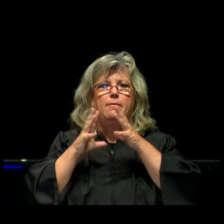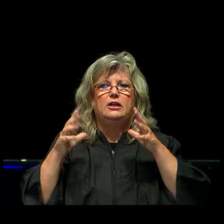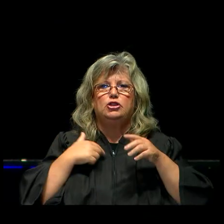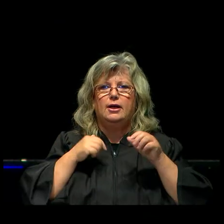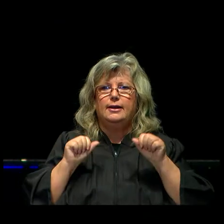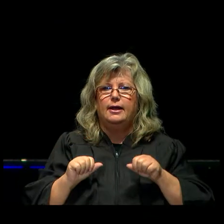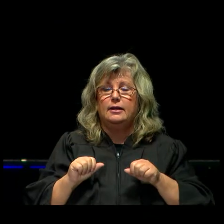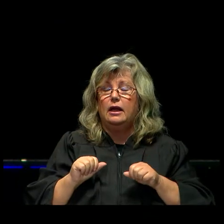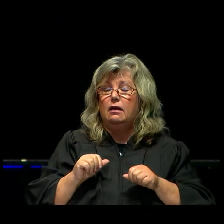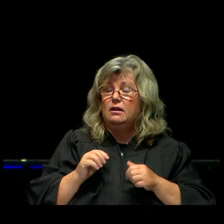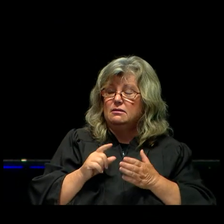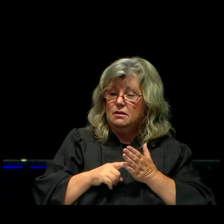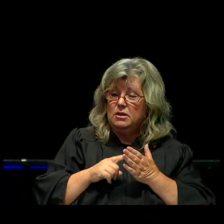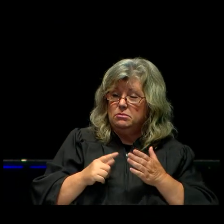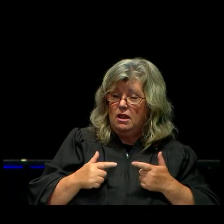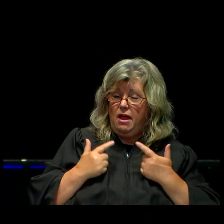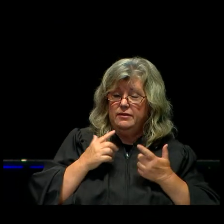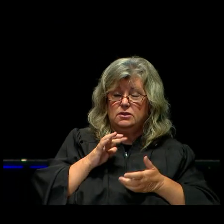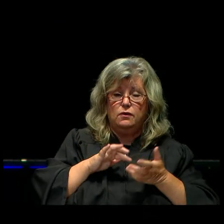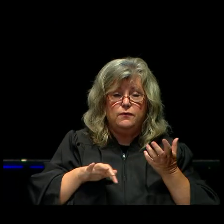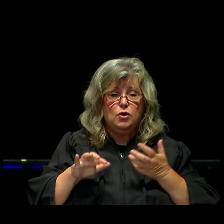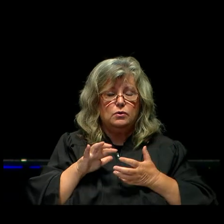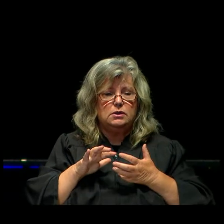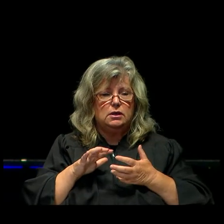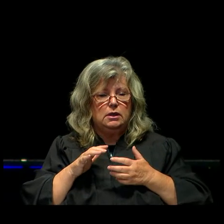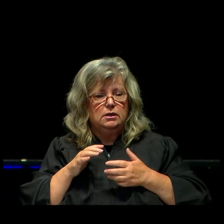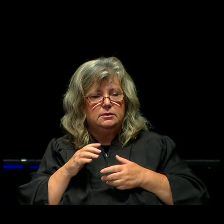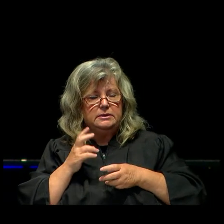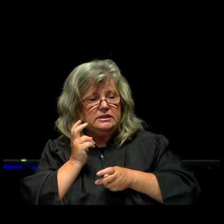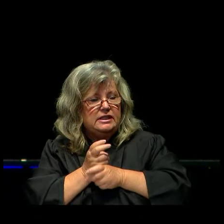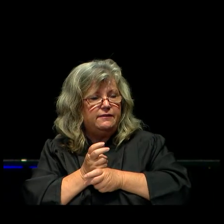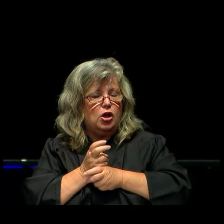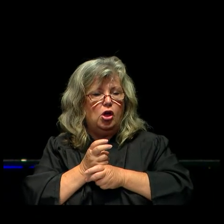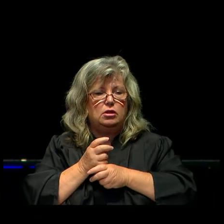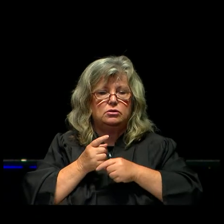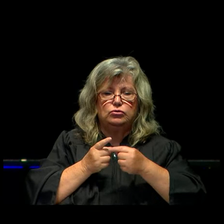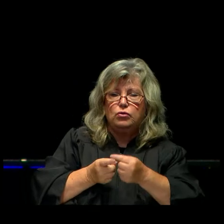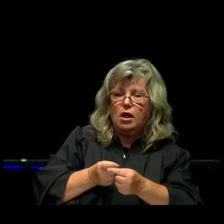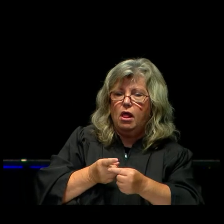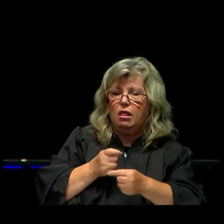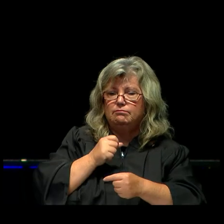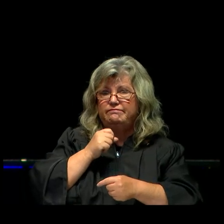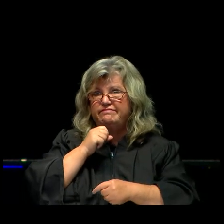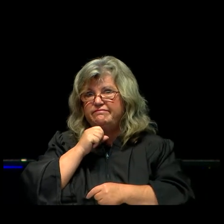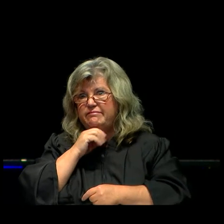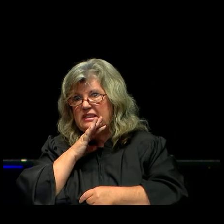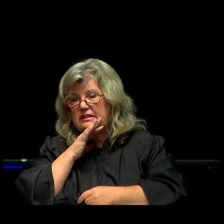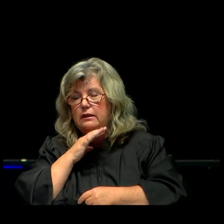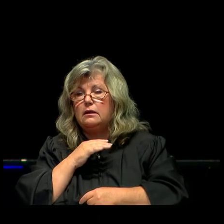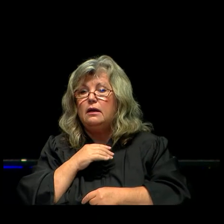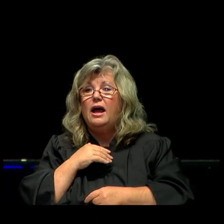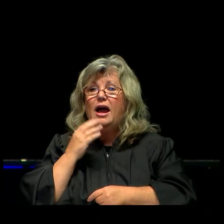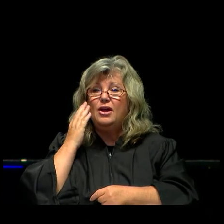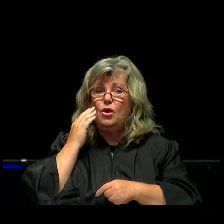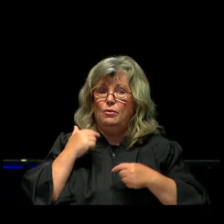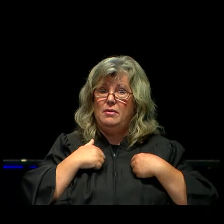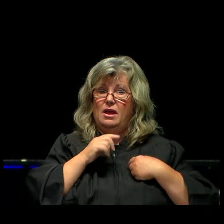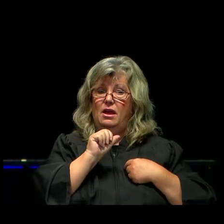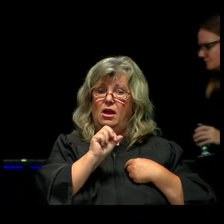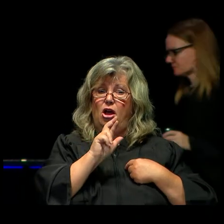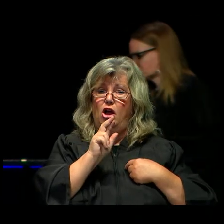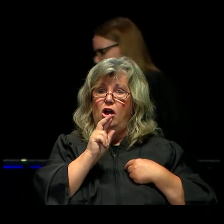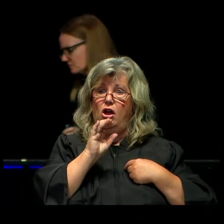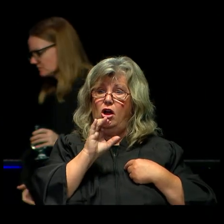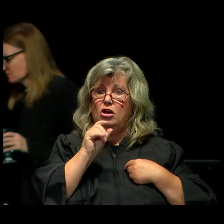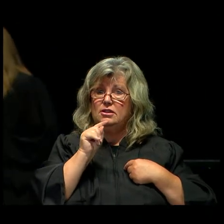gets confusing. It can be difficult and struggling. It can be messy. And I know in the Arctic, when we get out of an aircraft